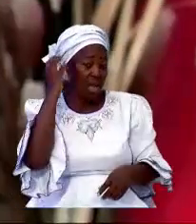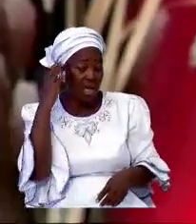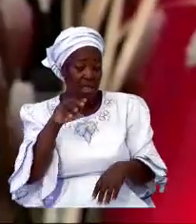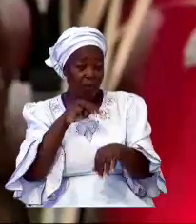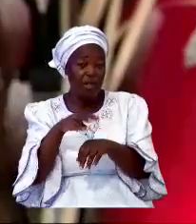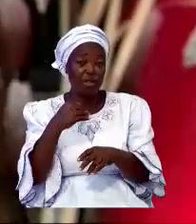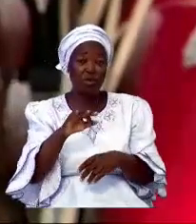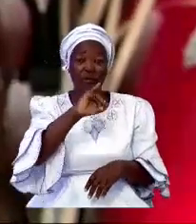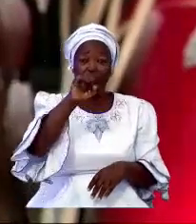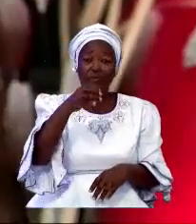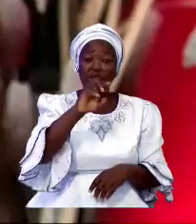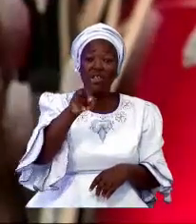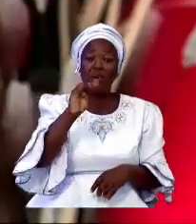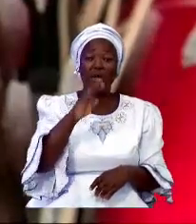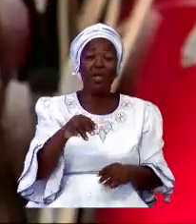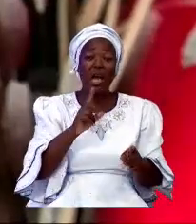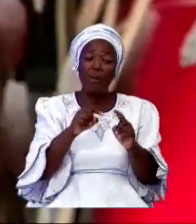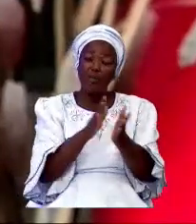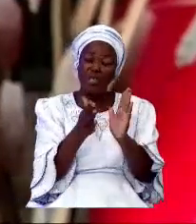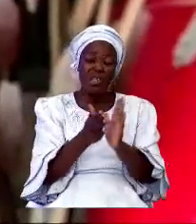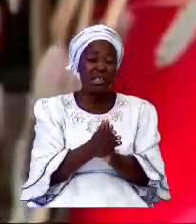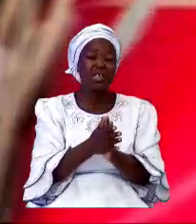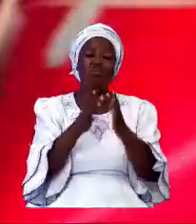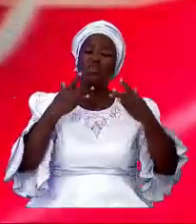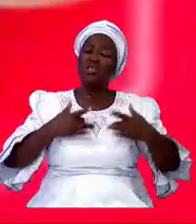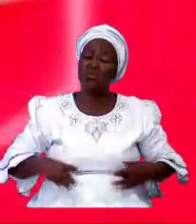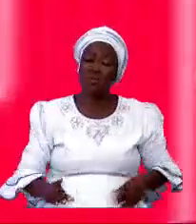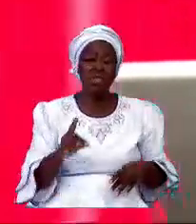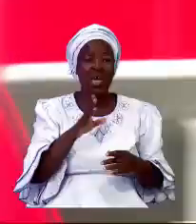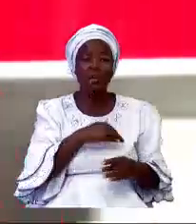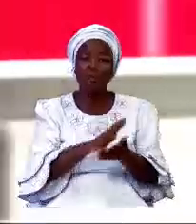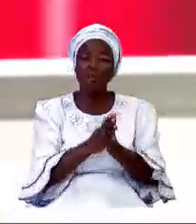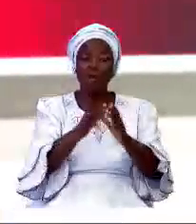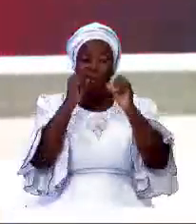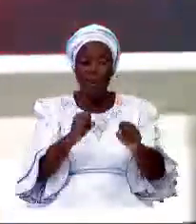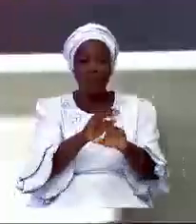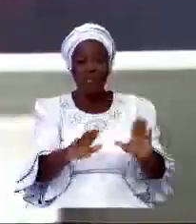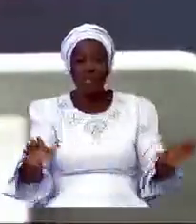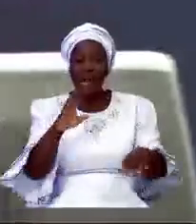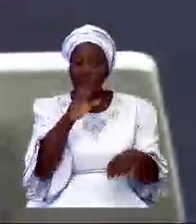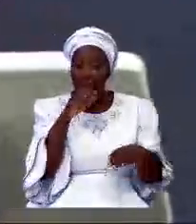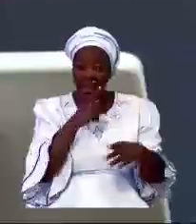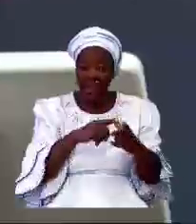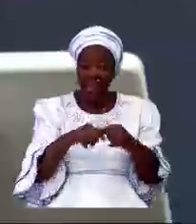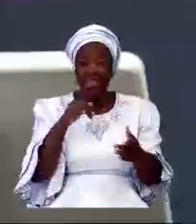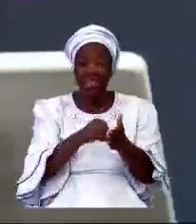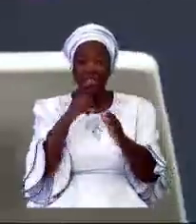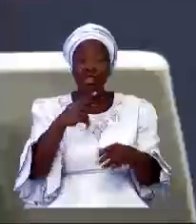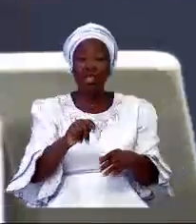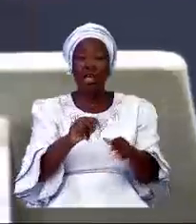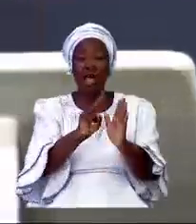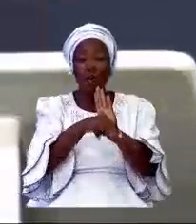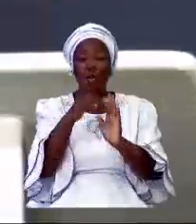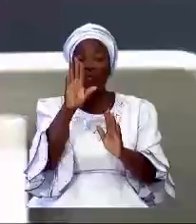of Jezebel, and he became powerless. It was the hour of his powerlessness. And in